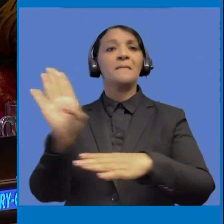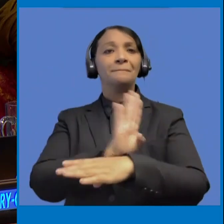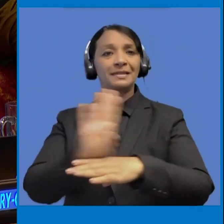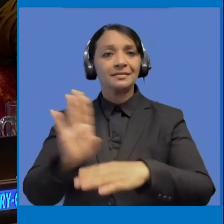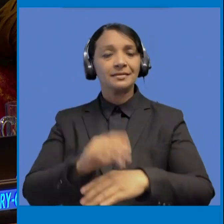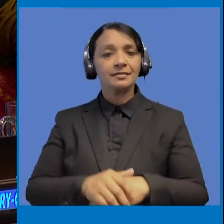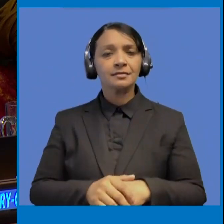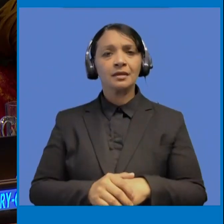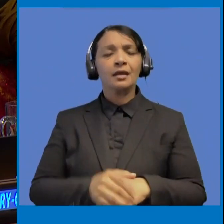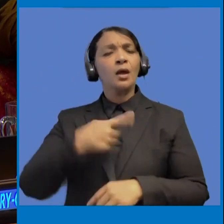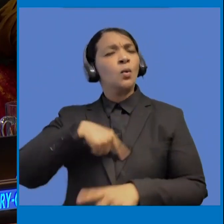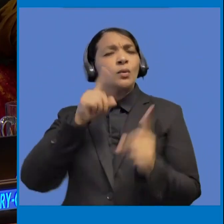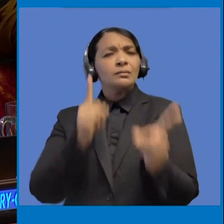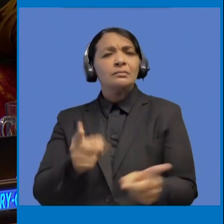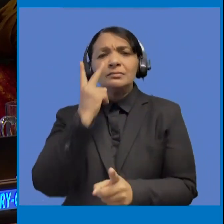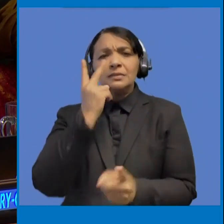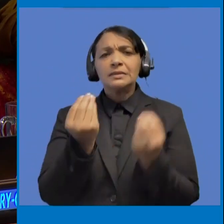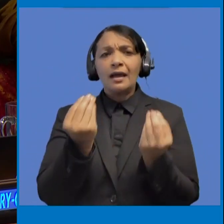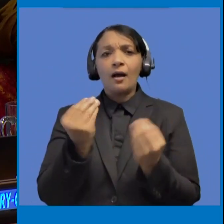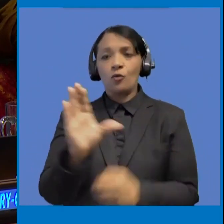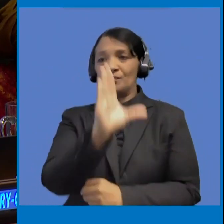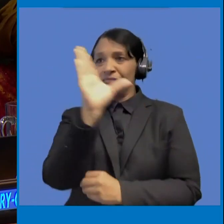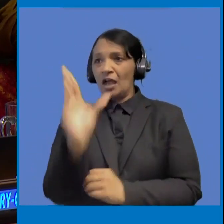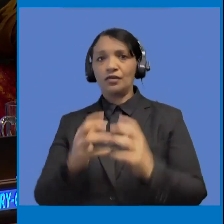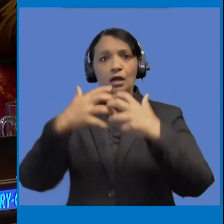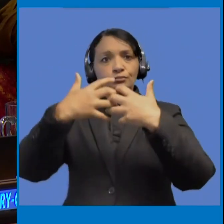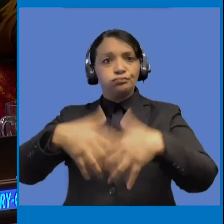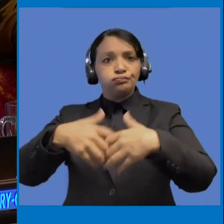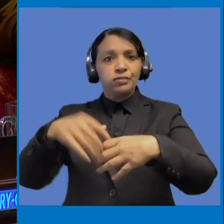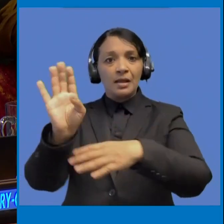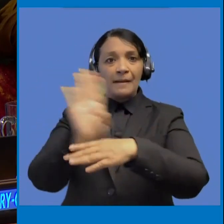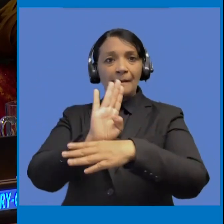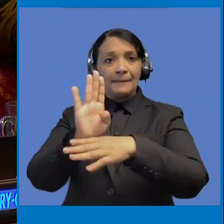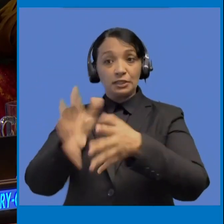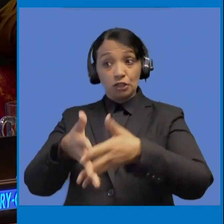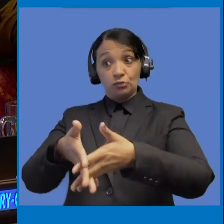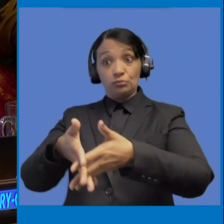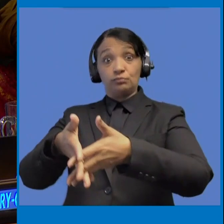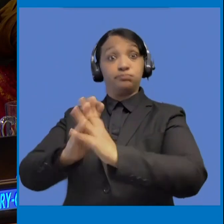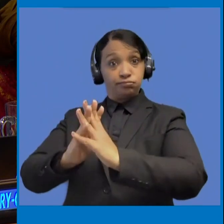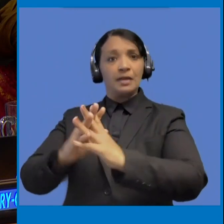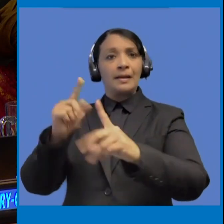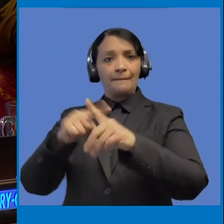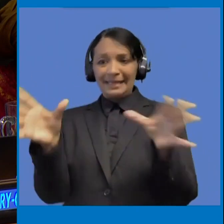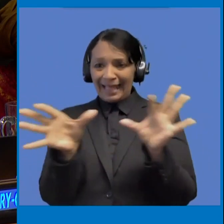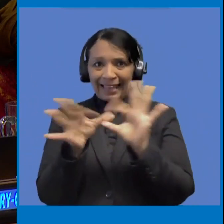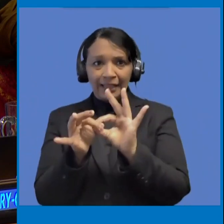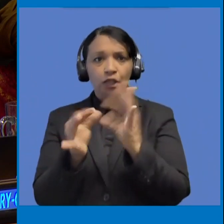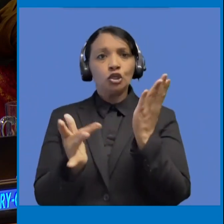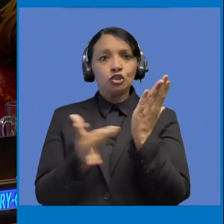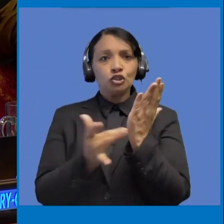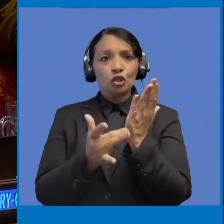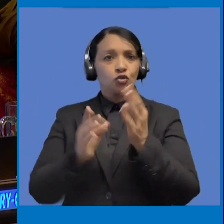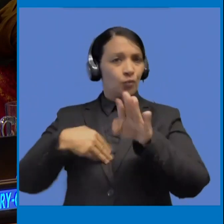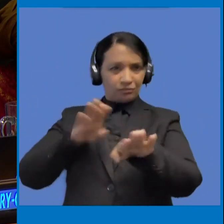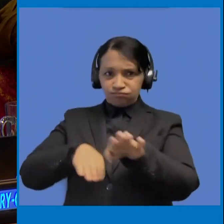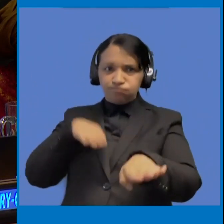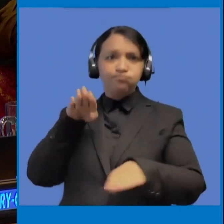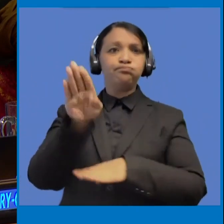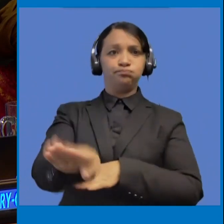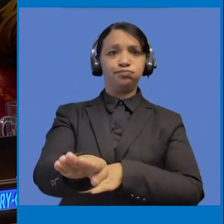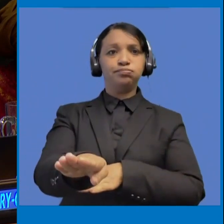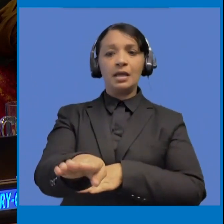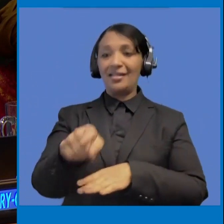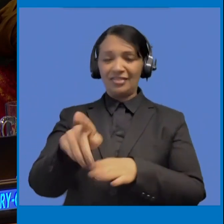power Africa's industrialization and leverage technology to leapfrog outdated infrastructure and head